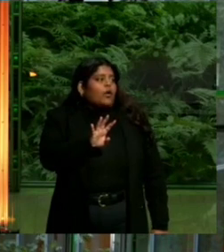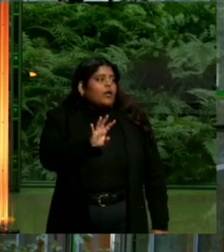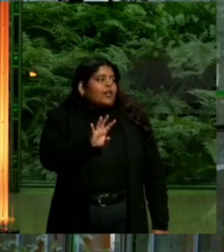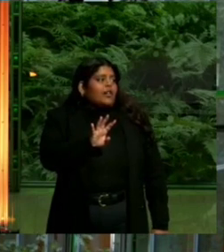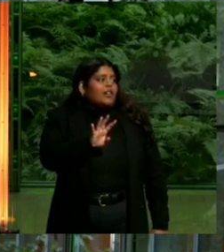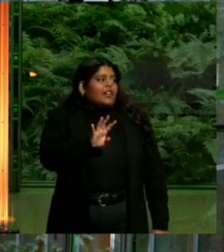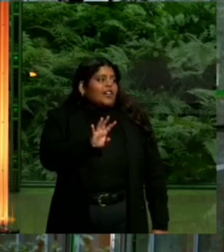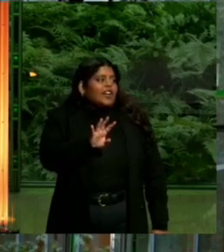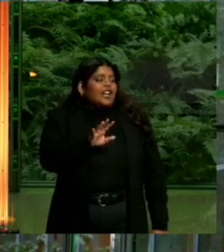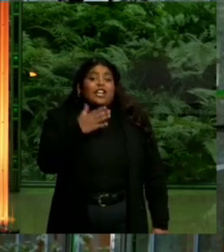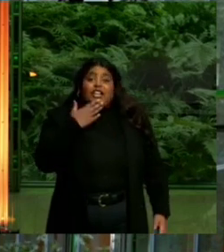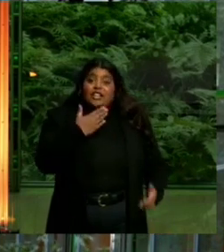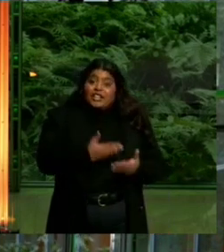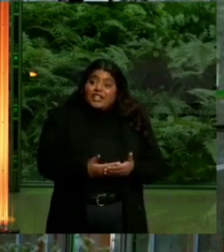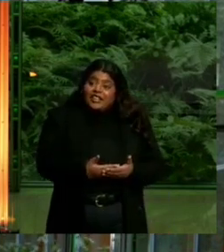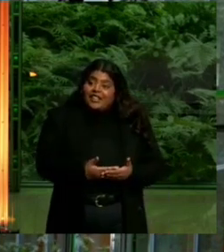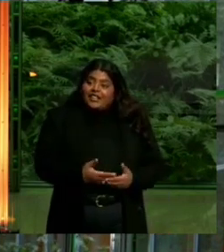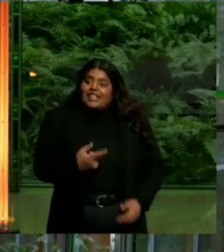Good.